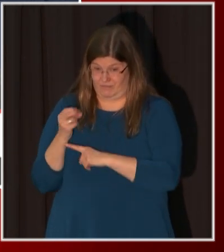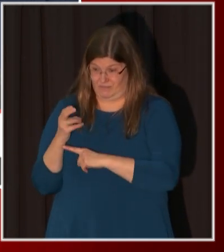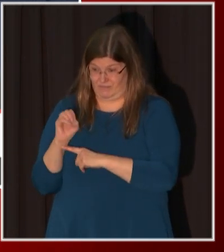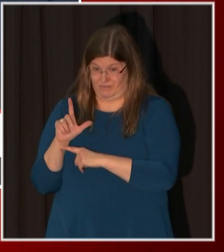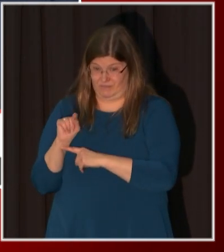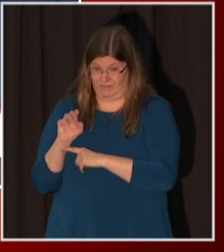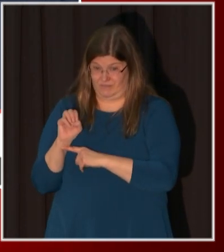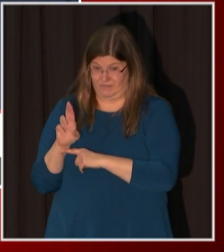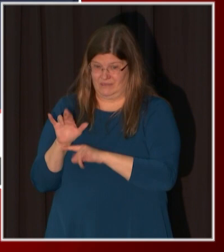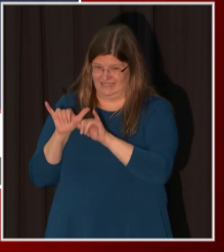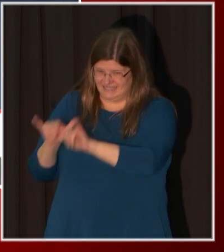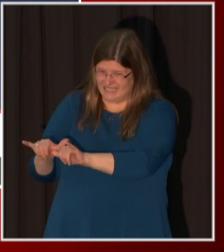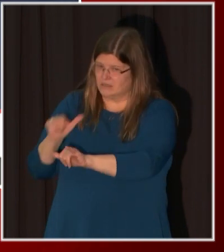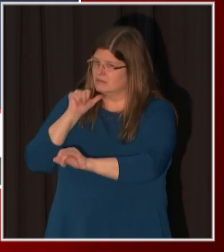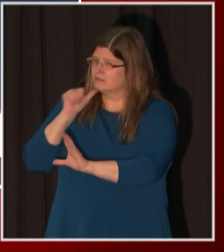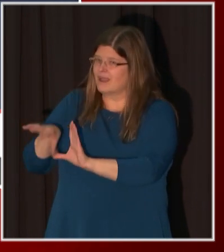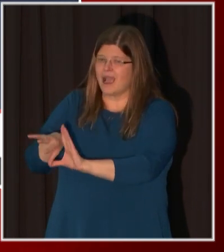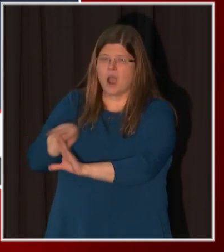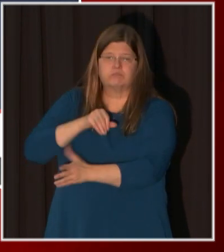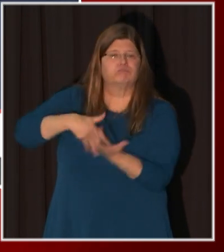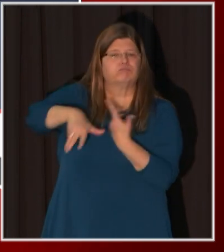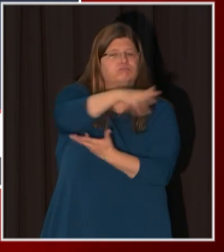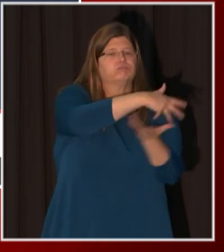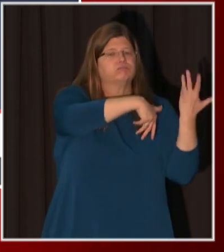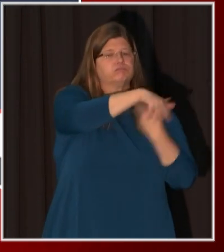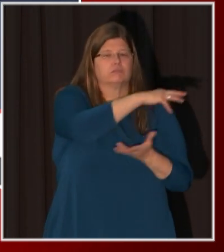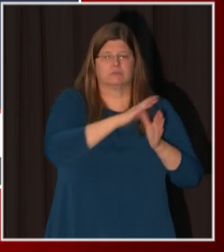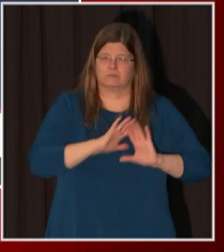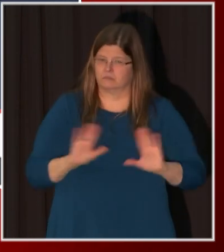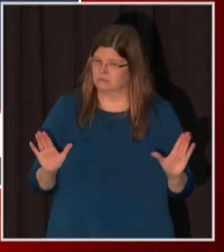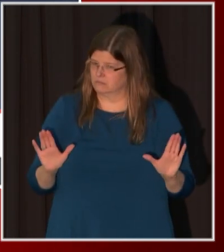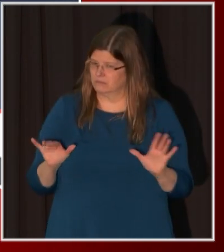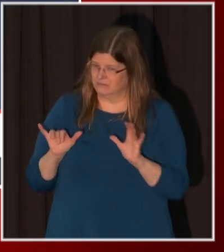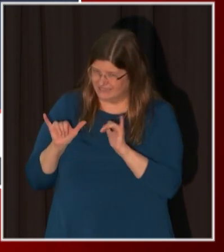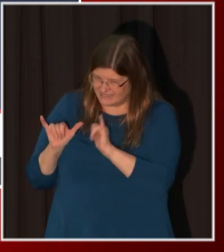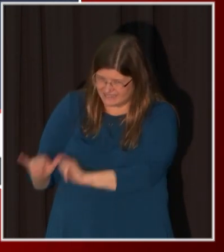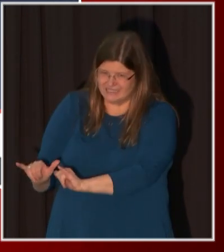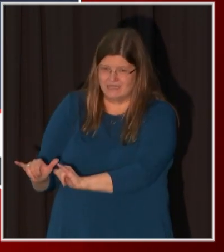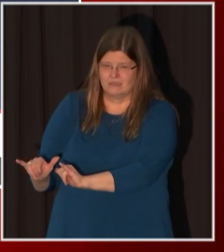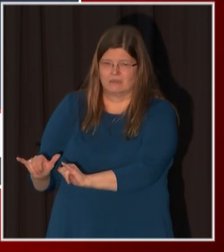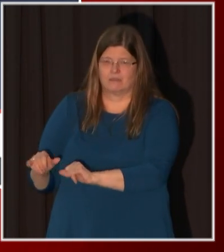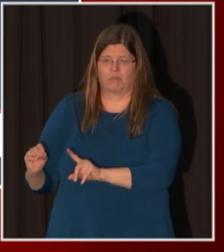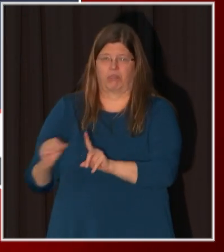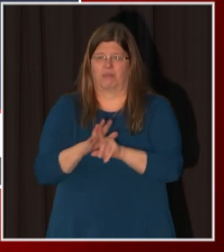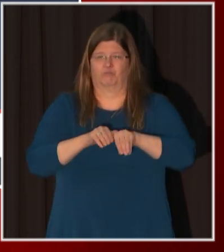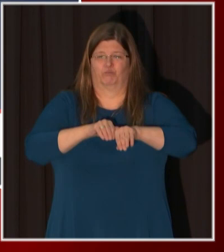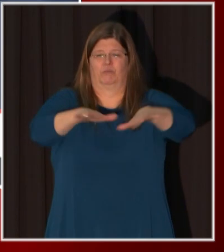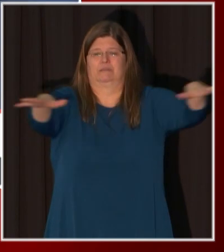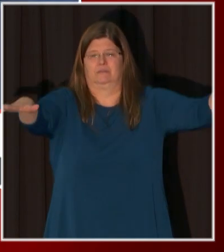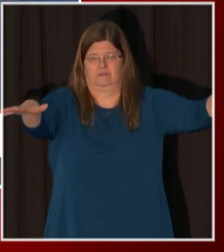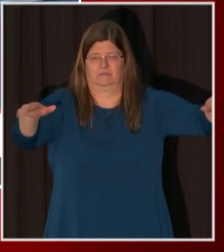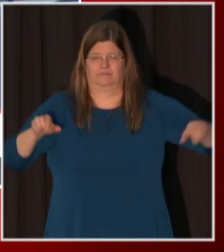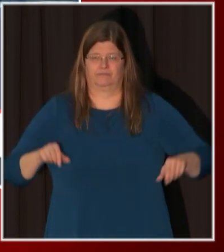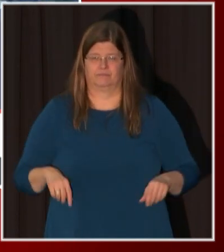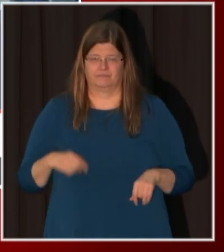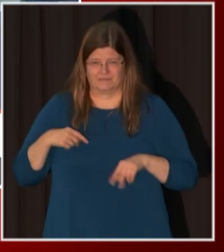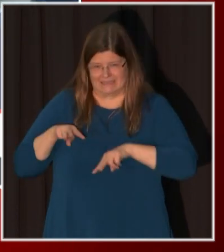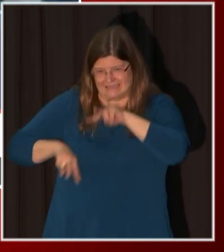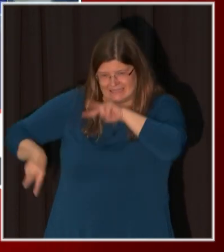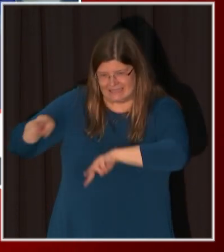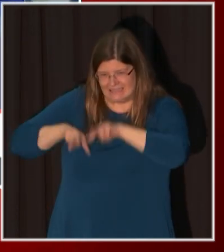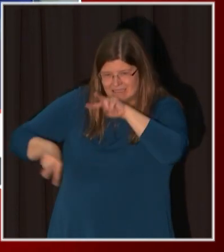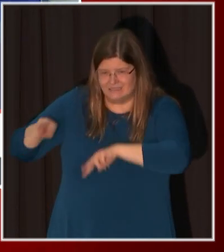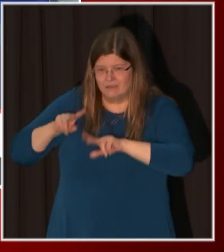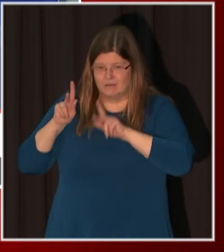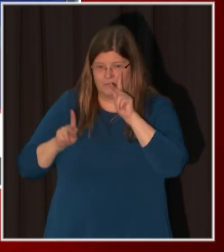and not be out in areas where they can potentially see exposure. And we are monitoring those in the shelters to